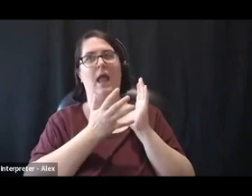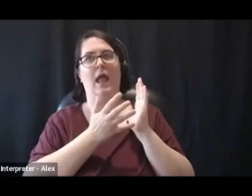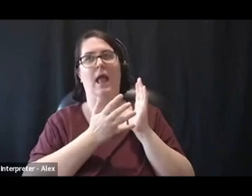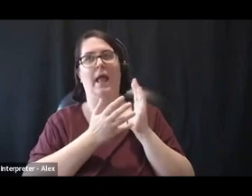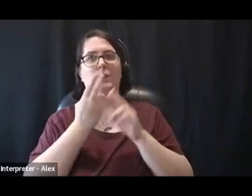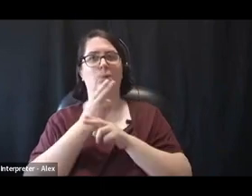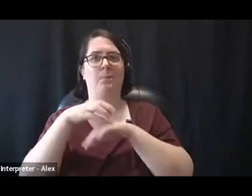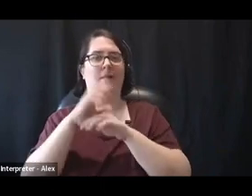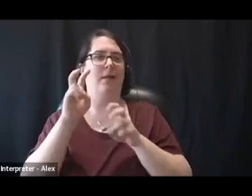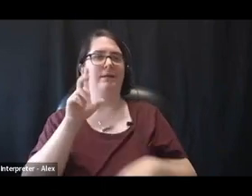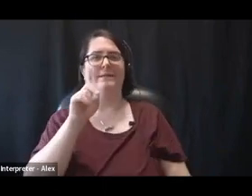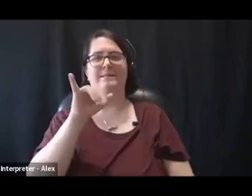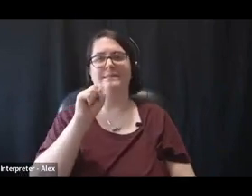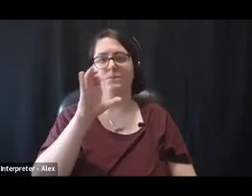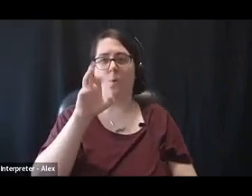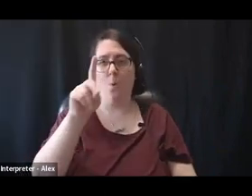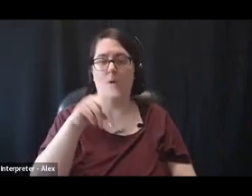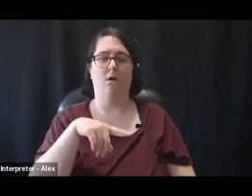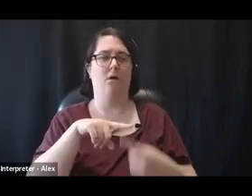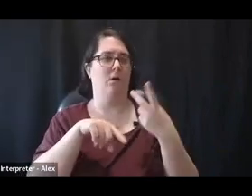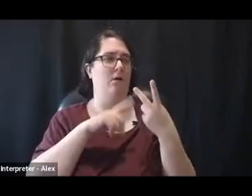using platforms like Discord or